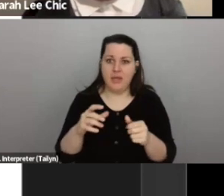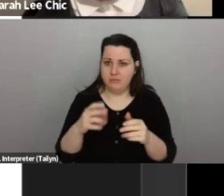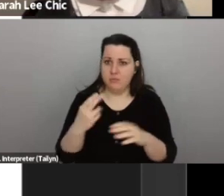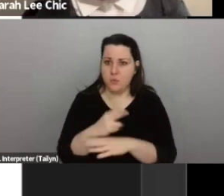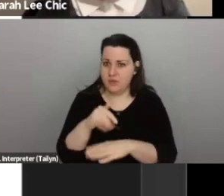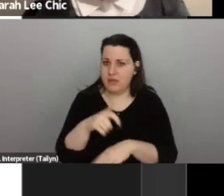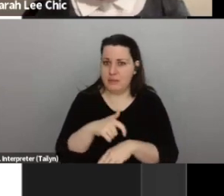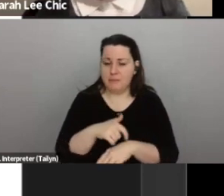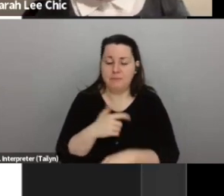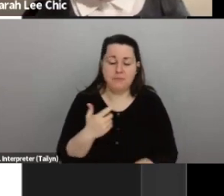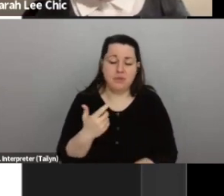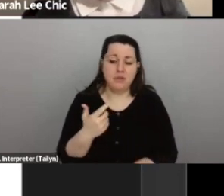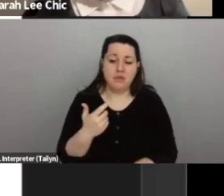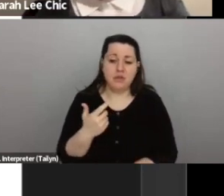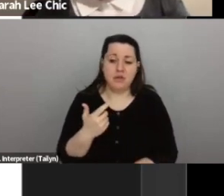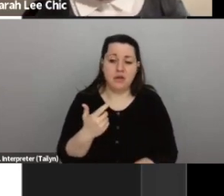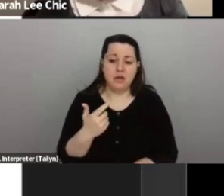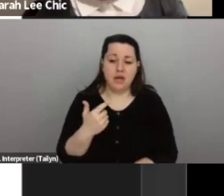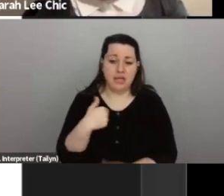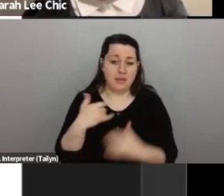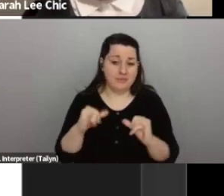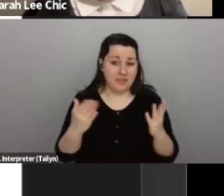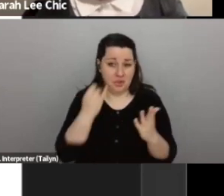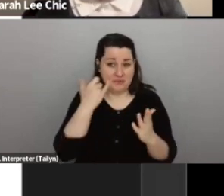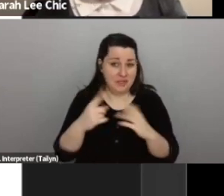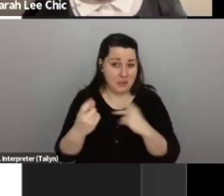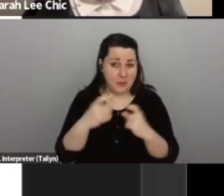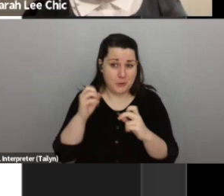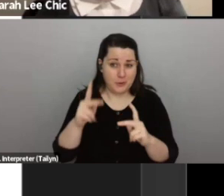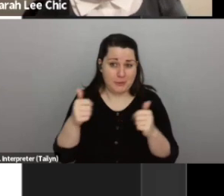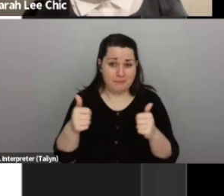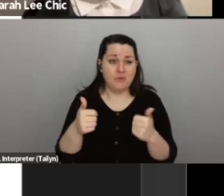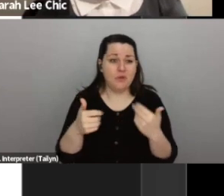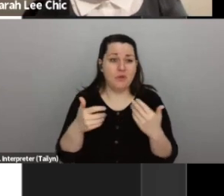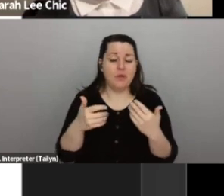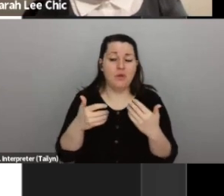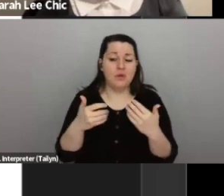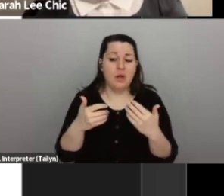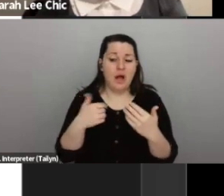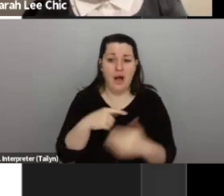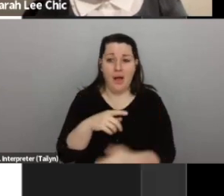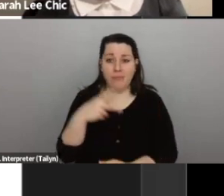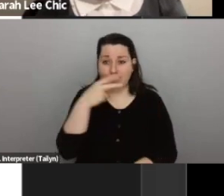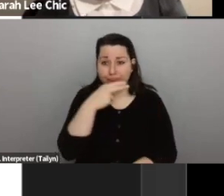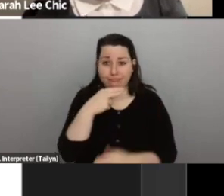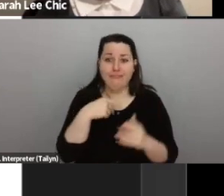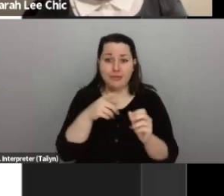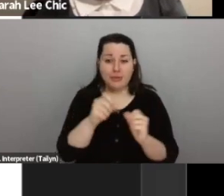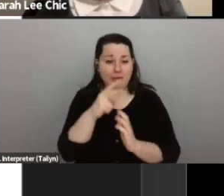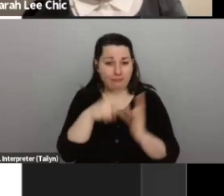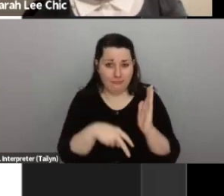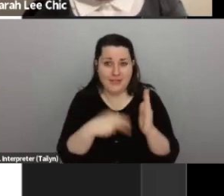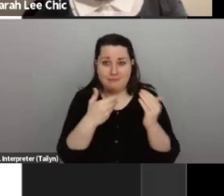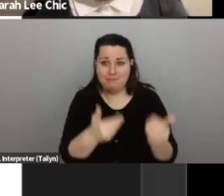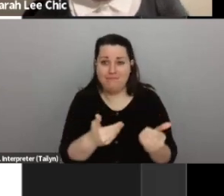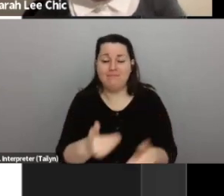time. And I'm also still here if you have any questions. So I will stop talking so you can feel free